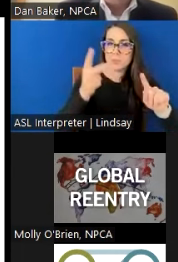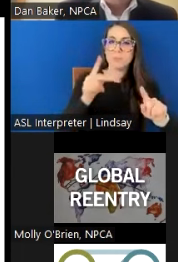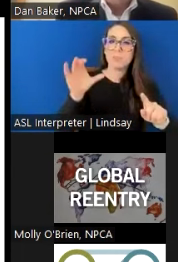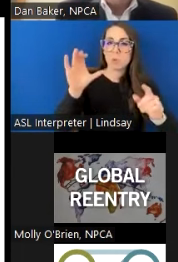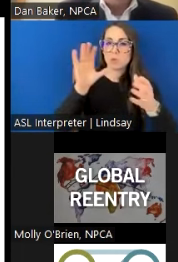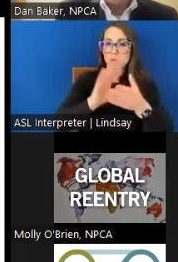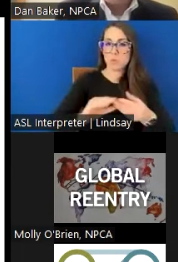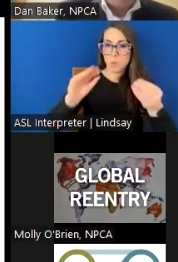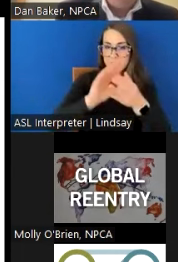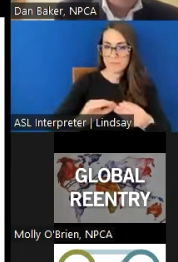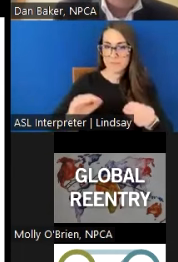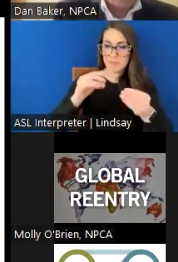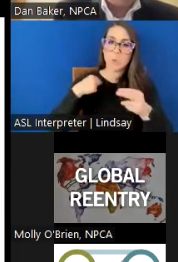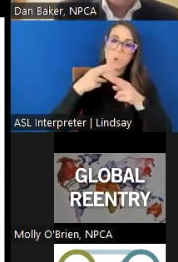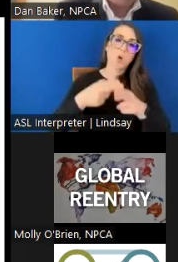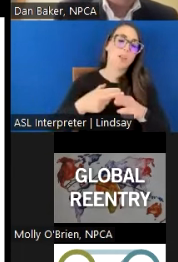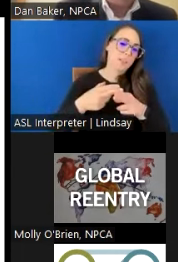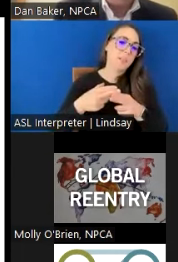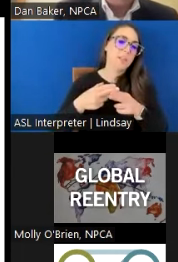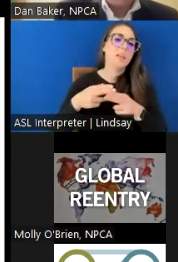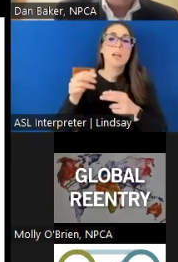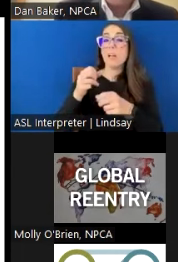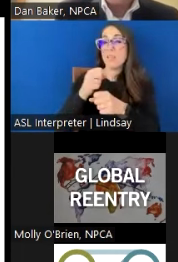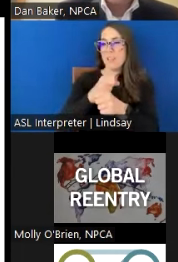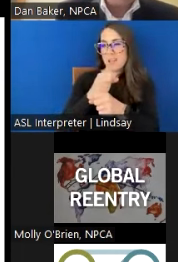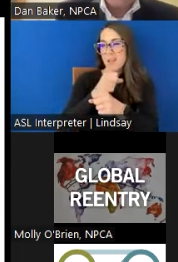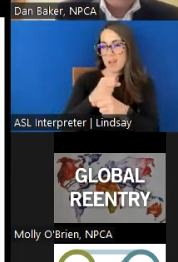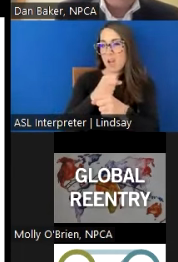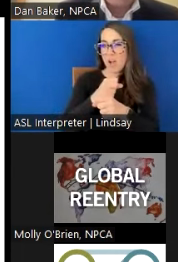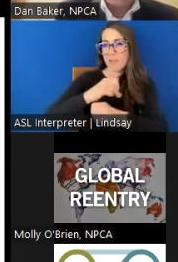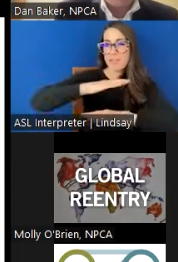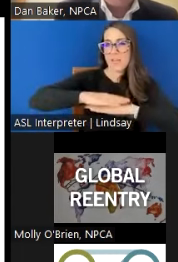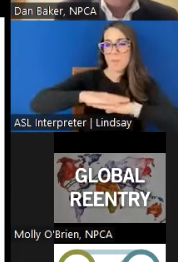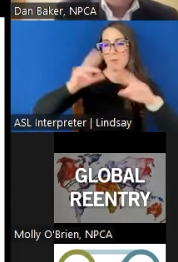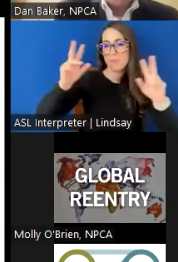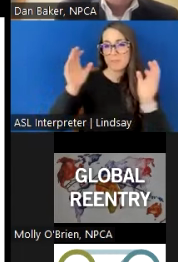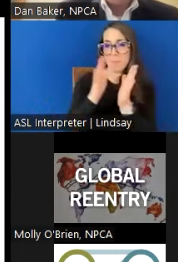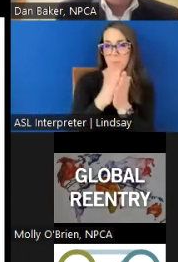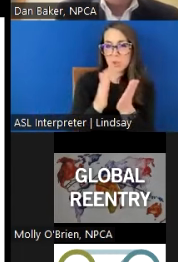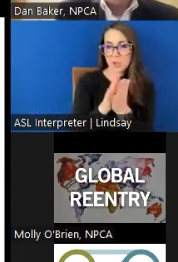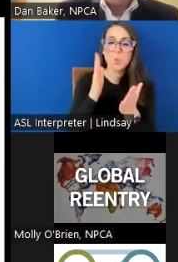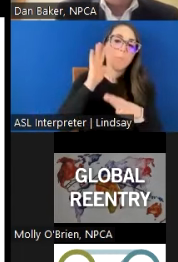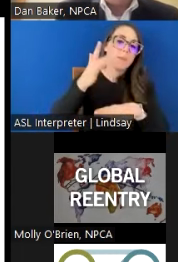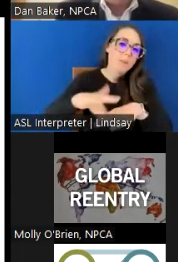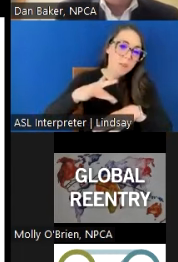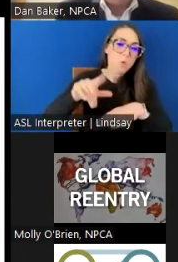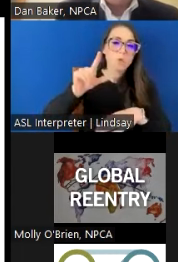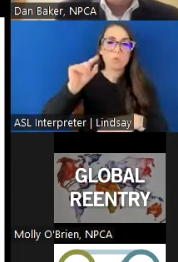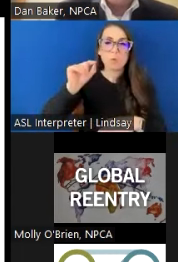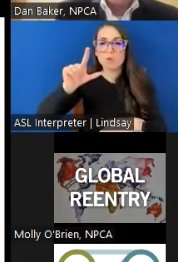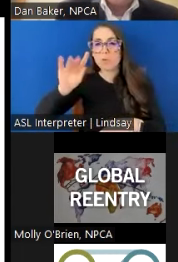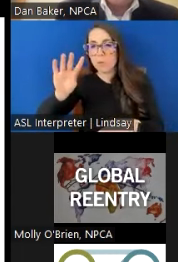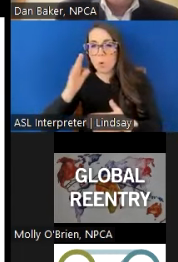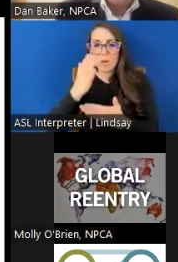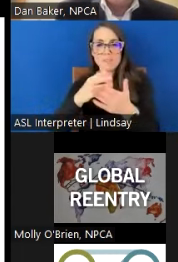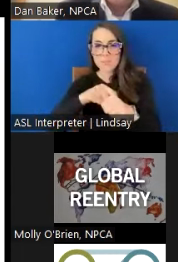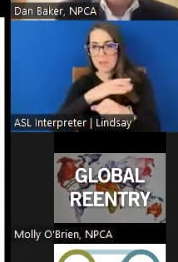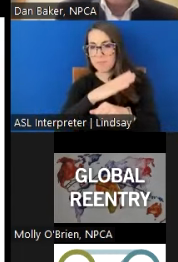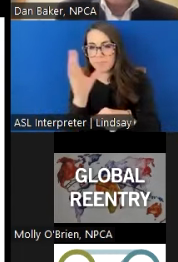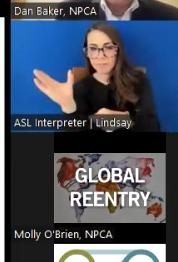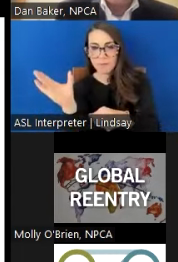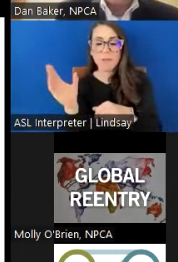a coffee table book that will be available for purchase sometime in 2024. and will represent